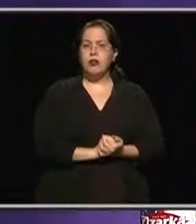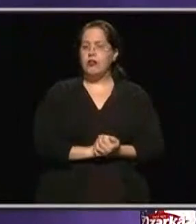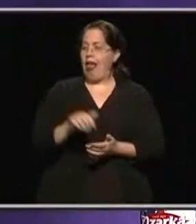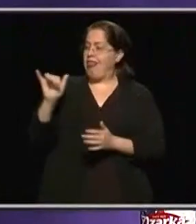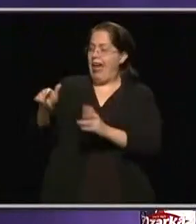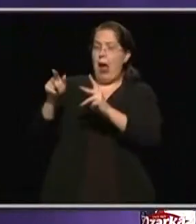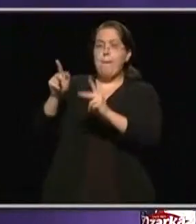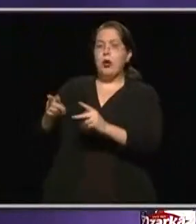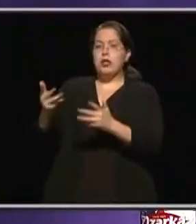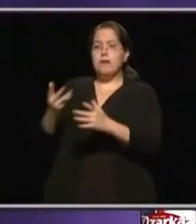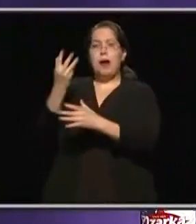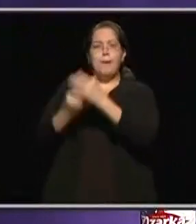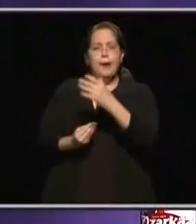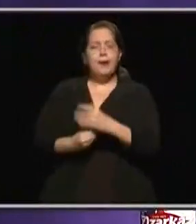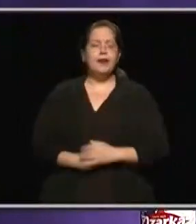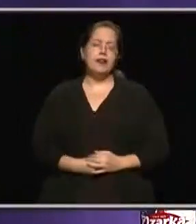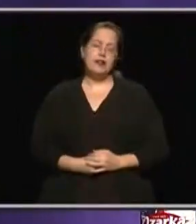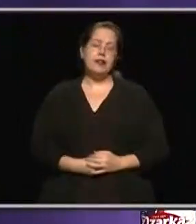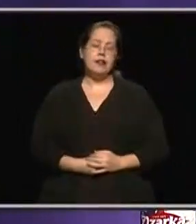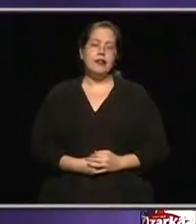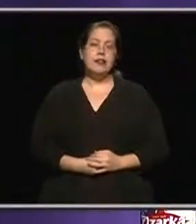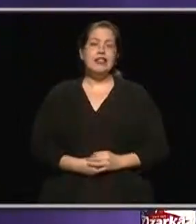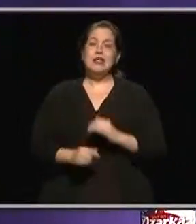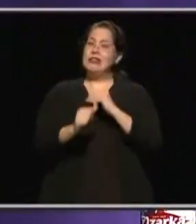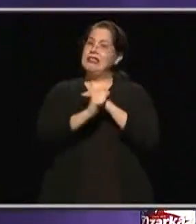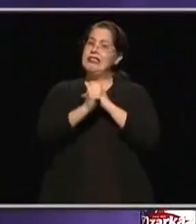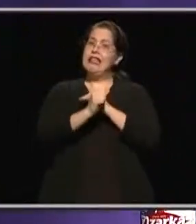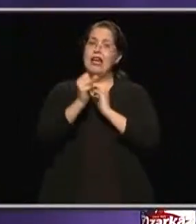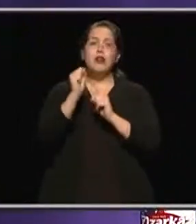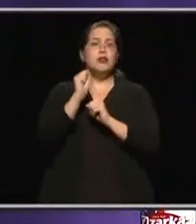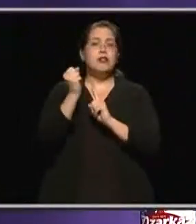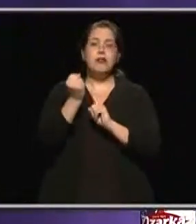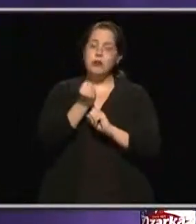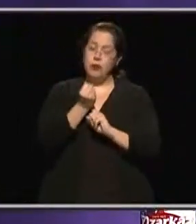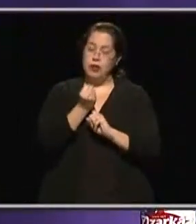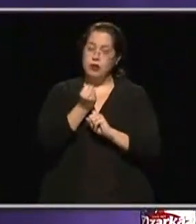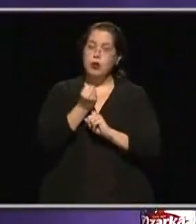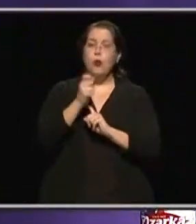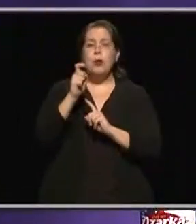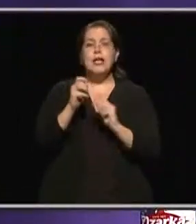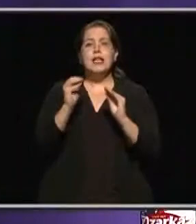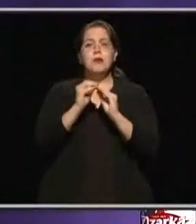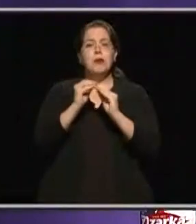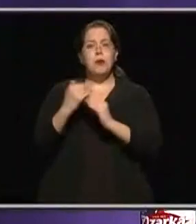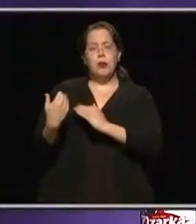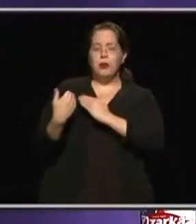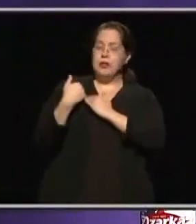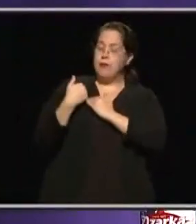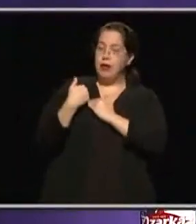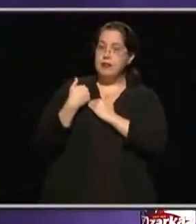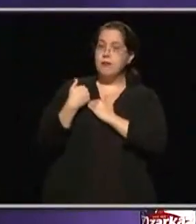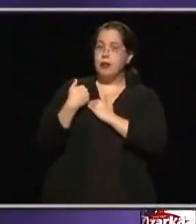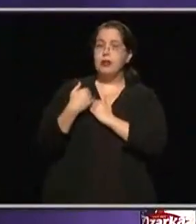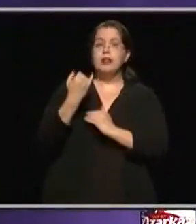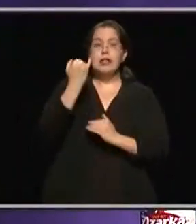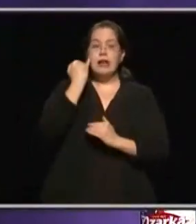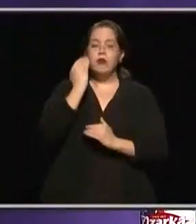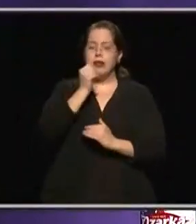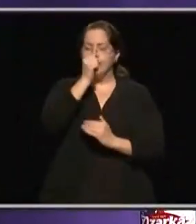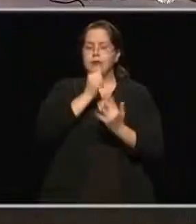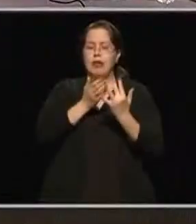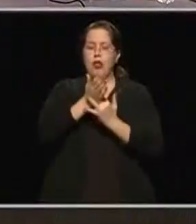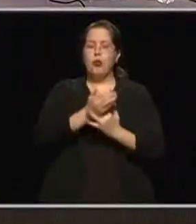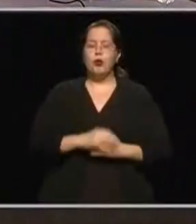end up passing away. So it's a dangerous situation, and we just got to be a lot more responsible if we're going to get through